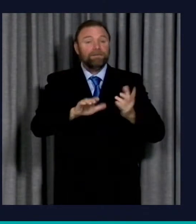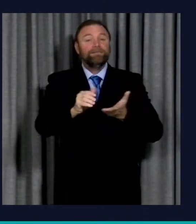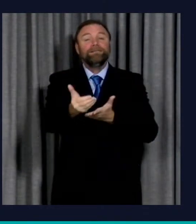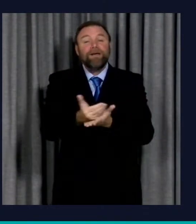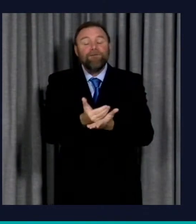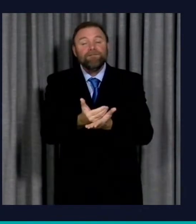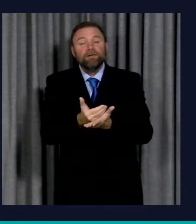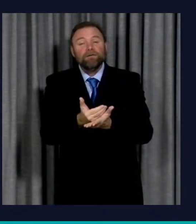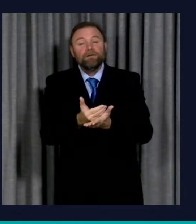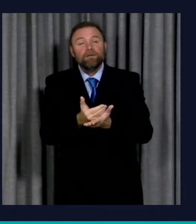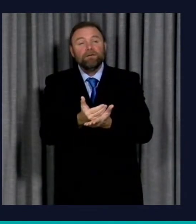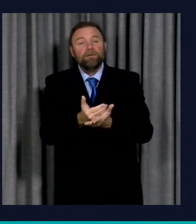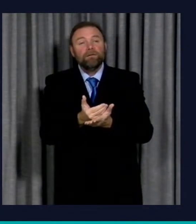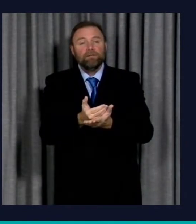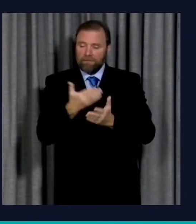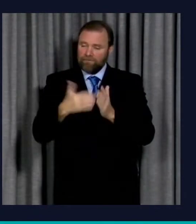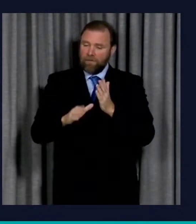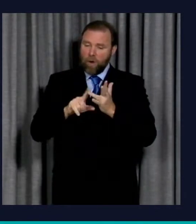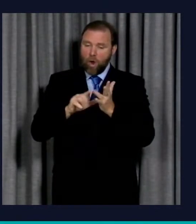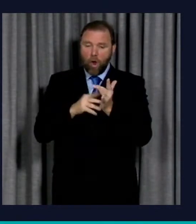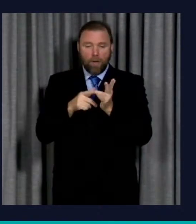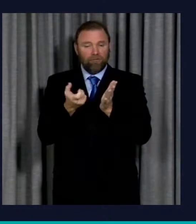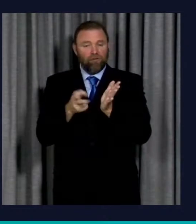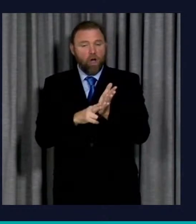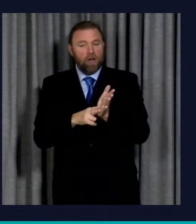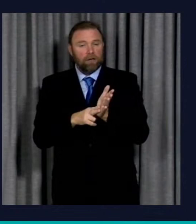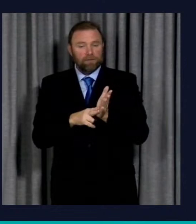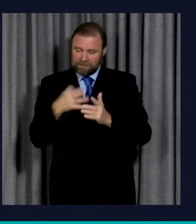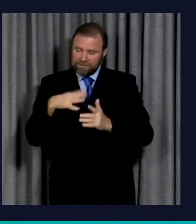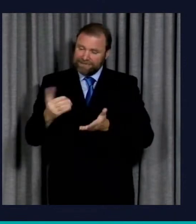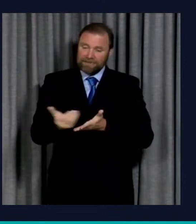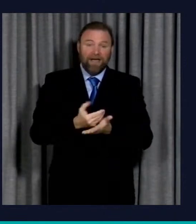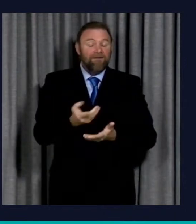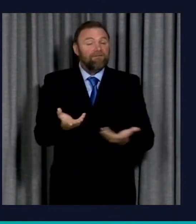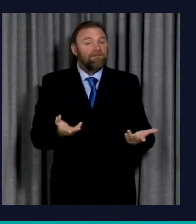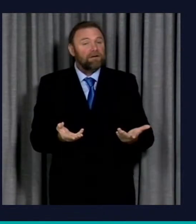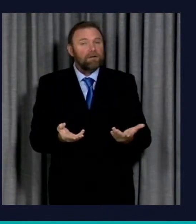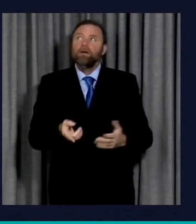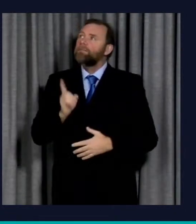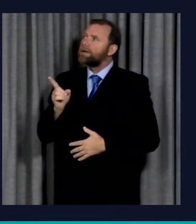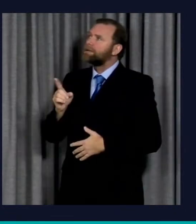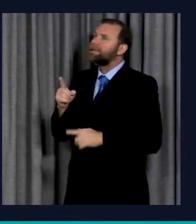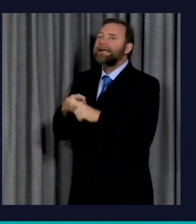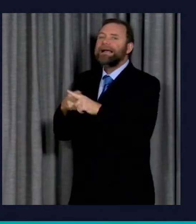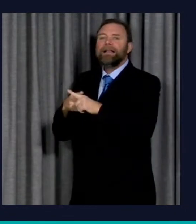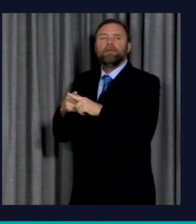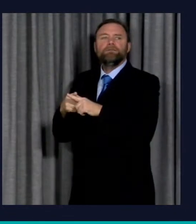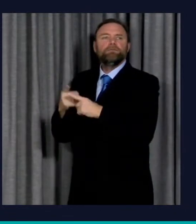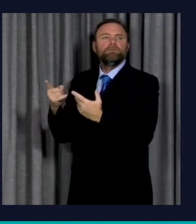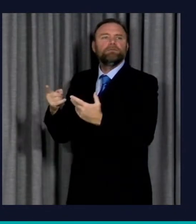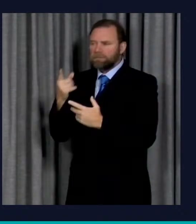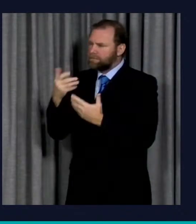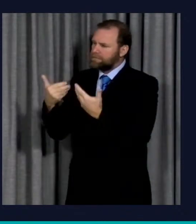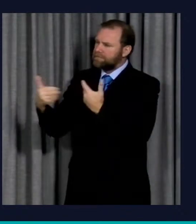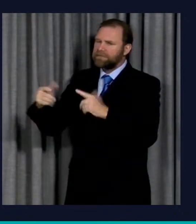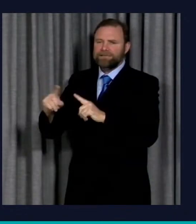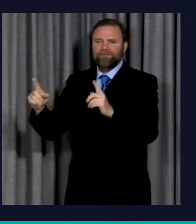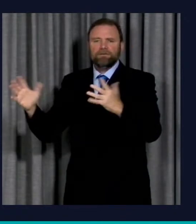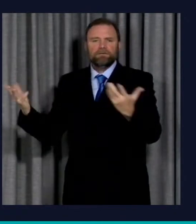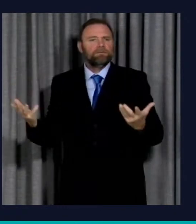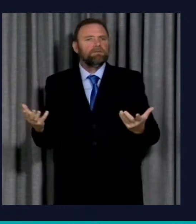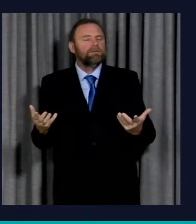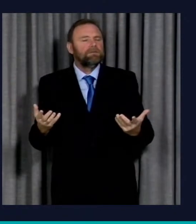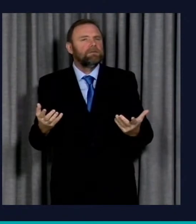safe from the Omicron variant in a way that would not apply in England. So that's what we're asking for,